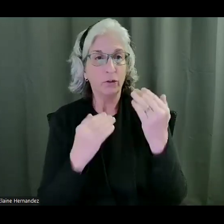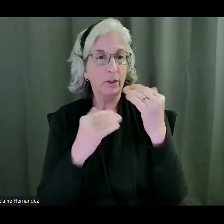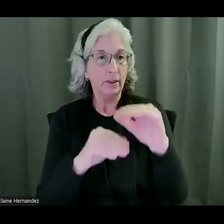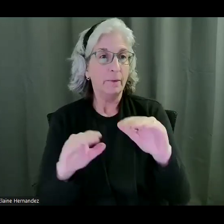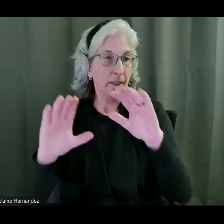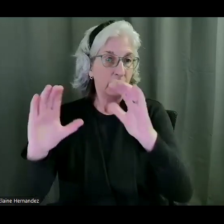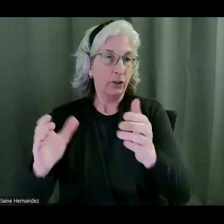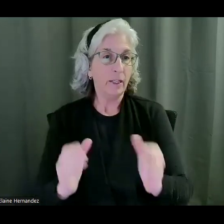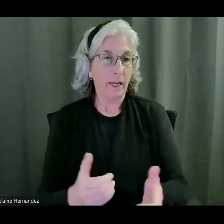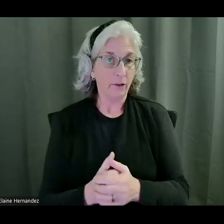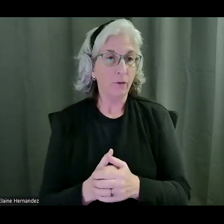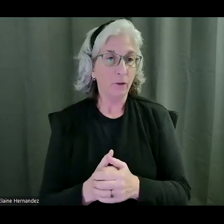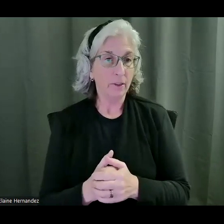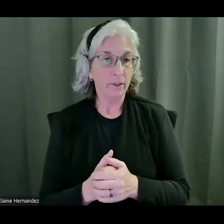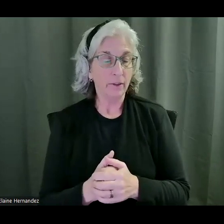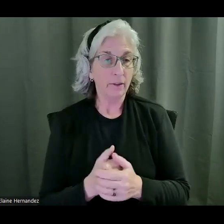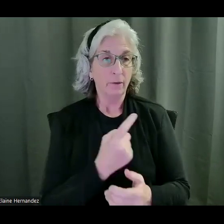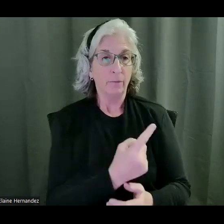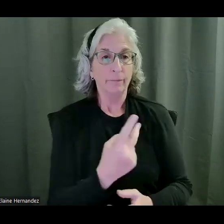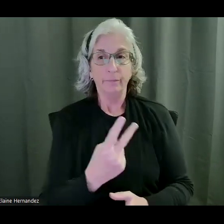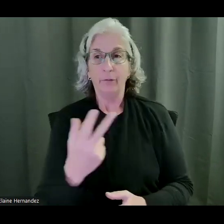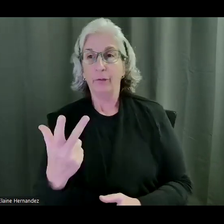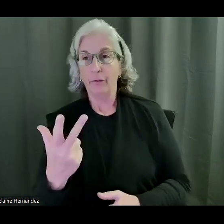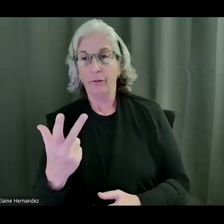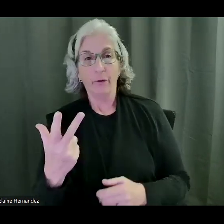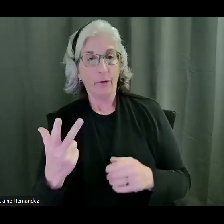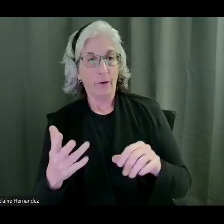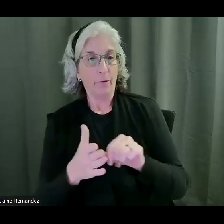And then this is just the last page to conclude those